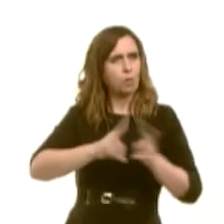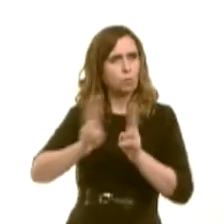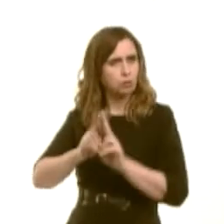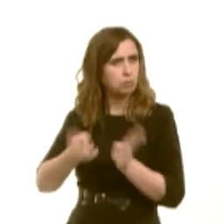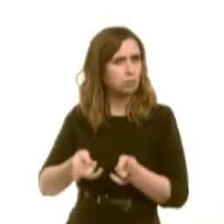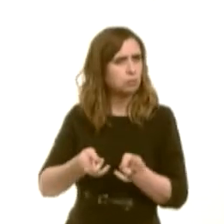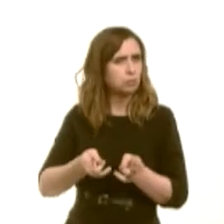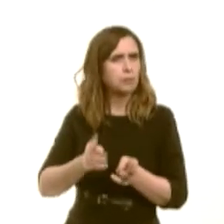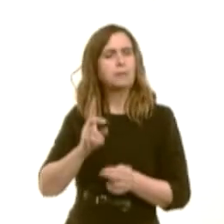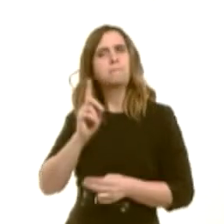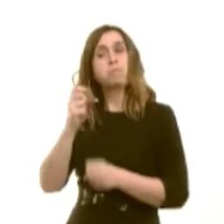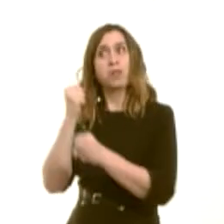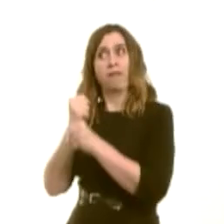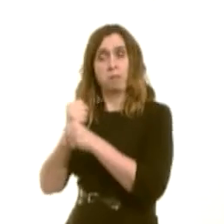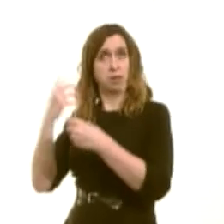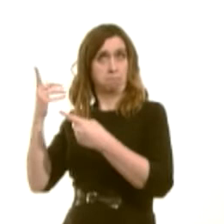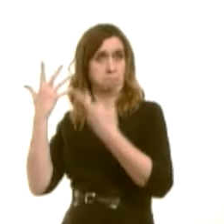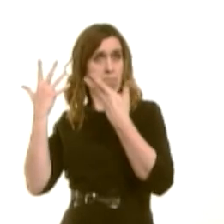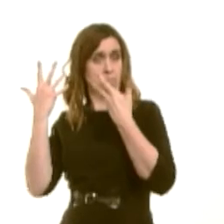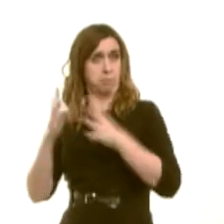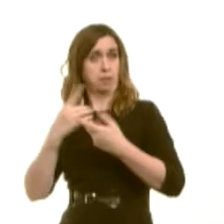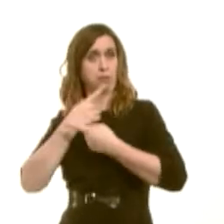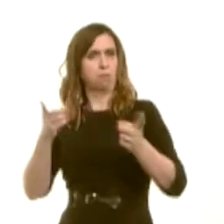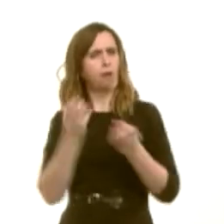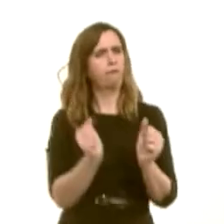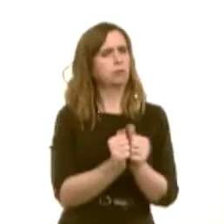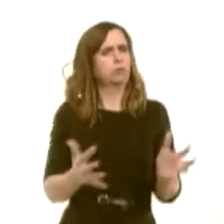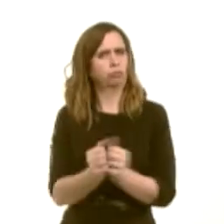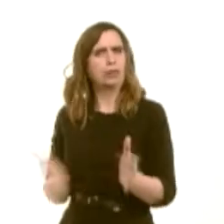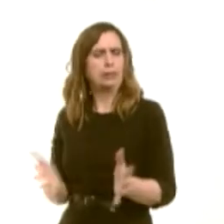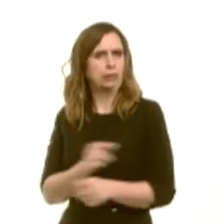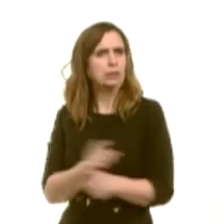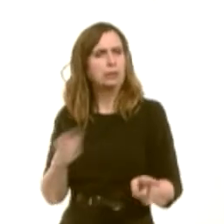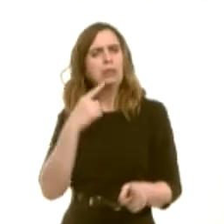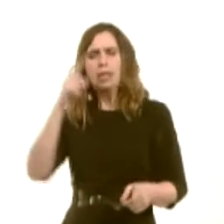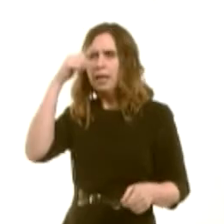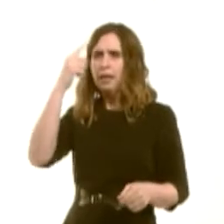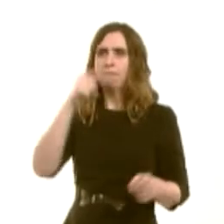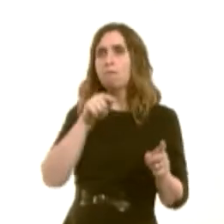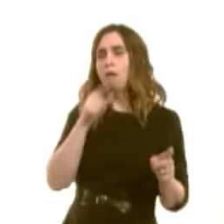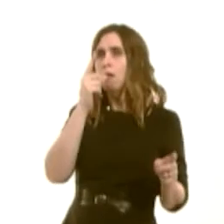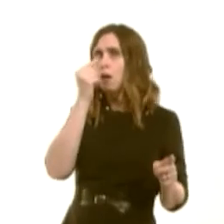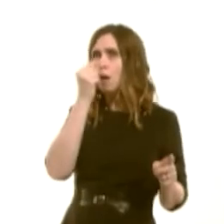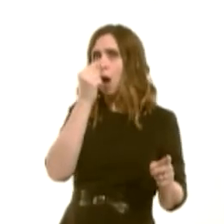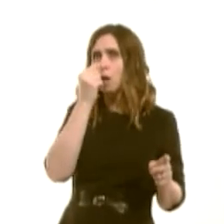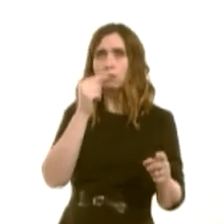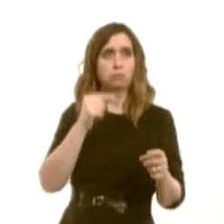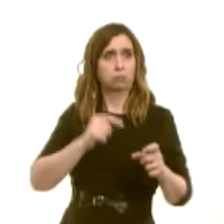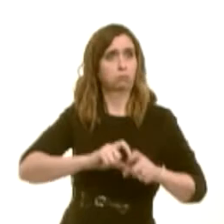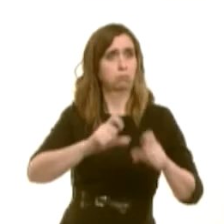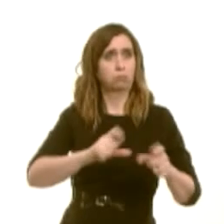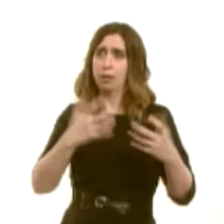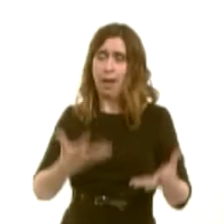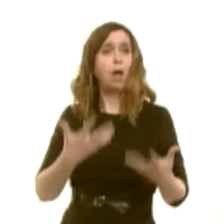disagree with what the government has said, where there is evidence to support another target, they can do that. There's nothing to stop them from doing that